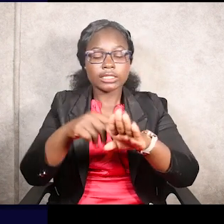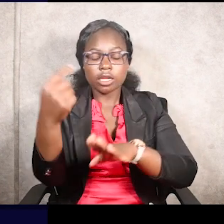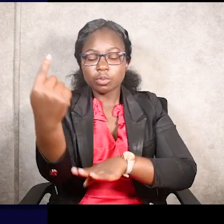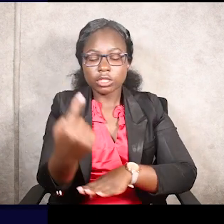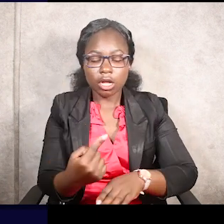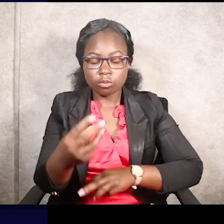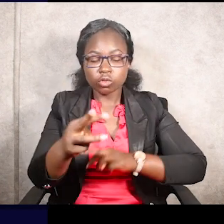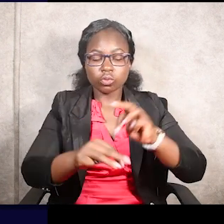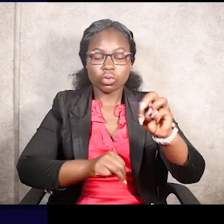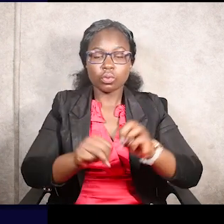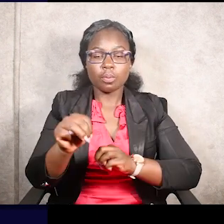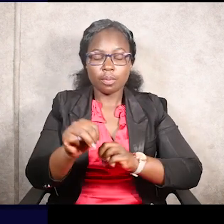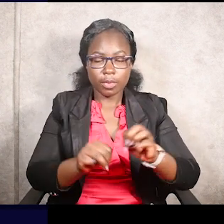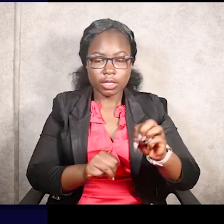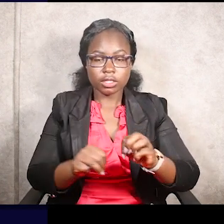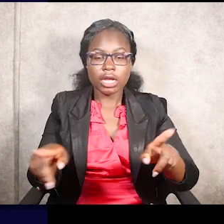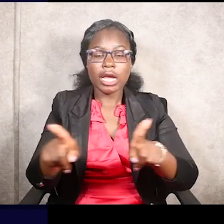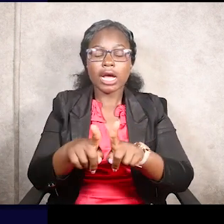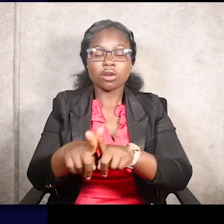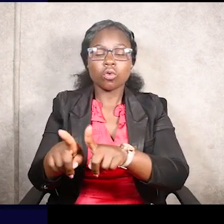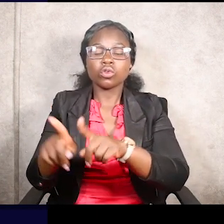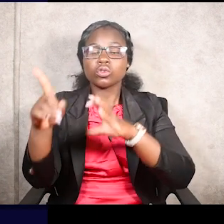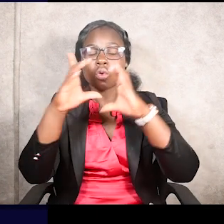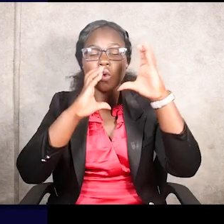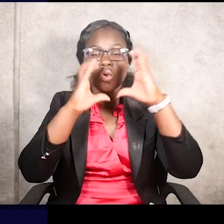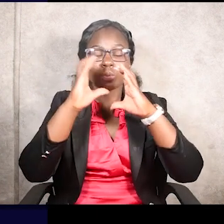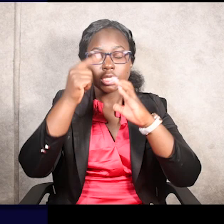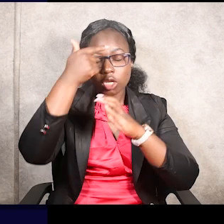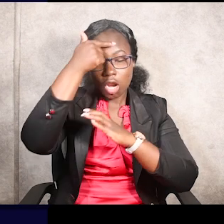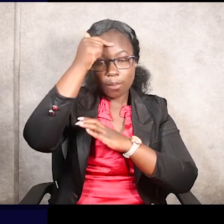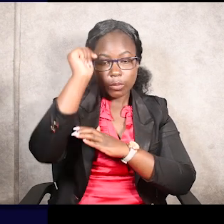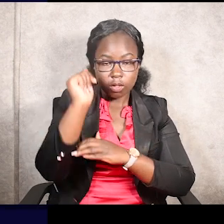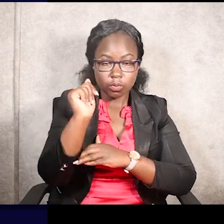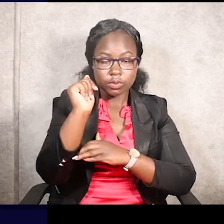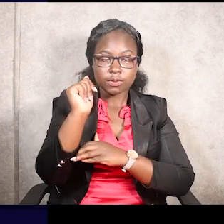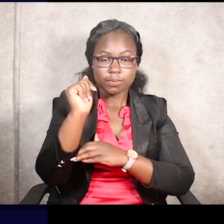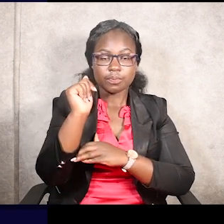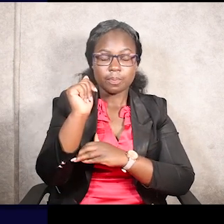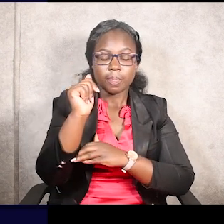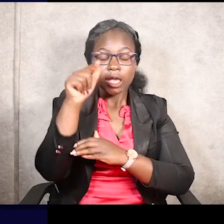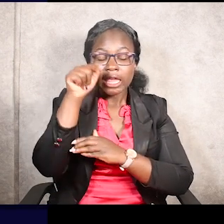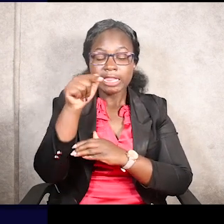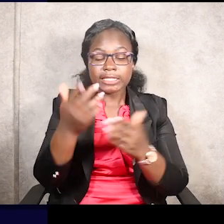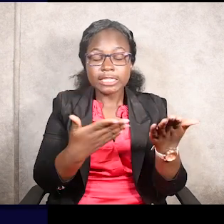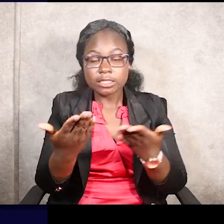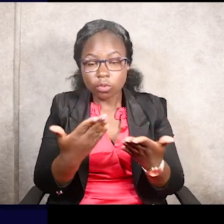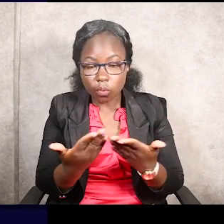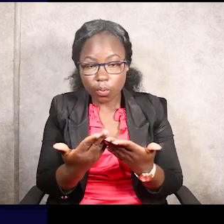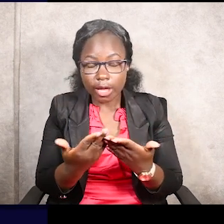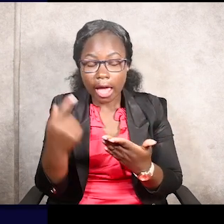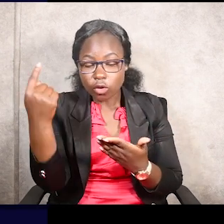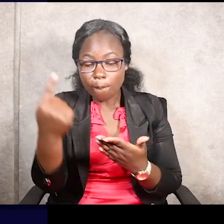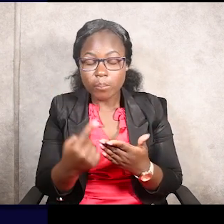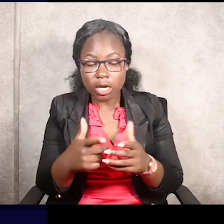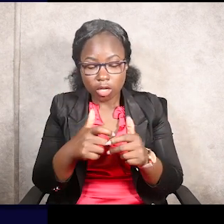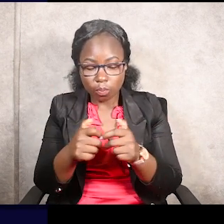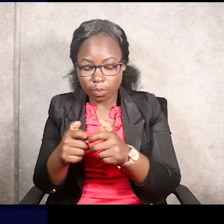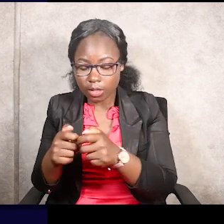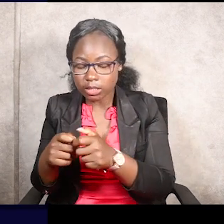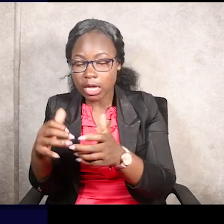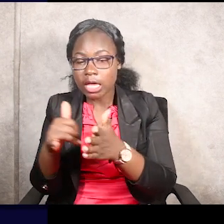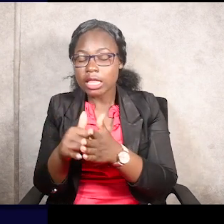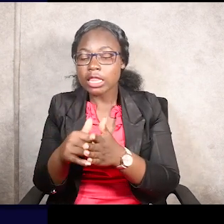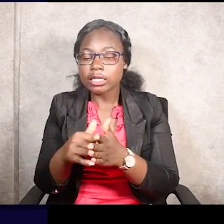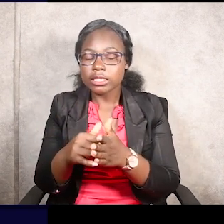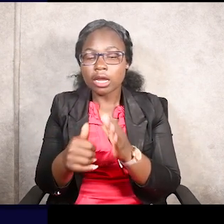to management and communication, because this is where you craft messages that are appealing to